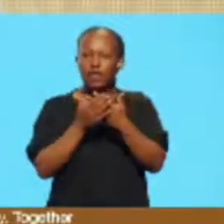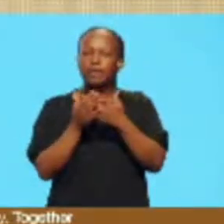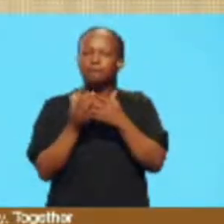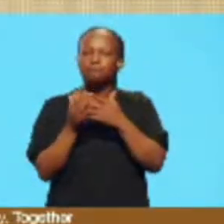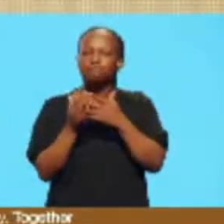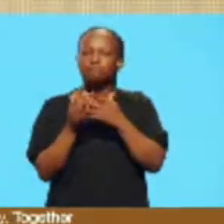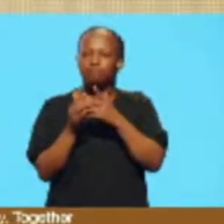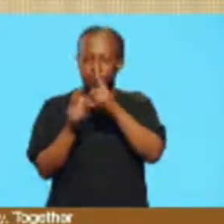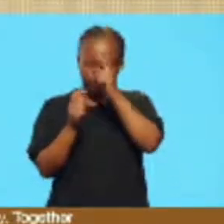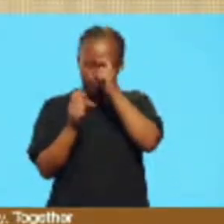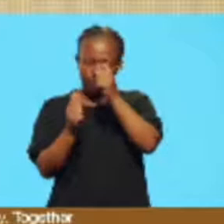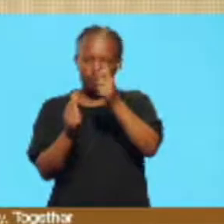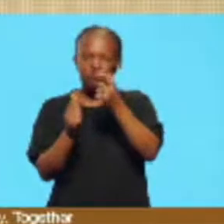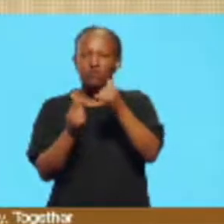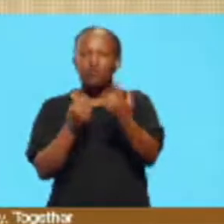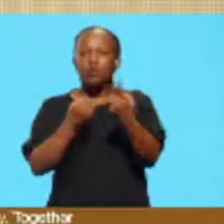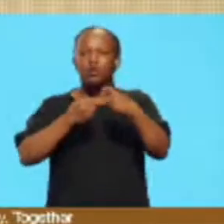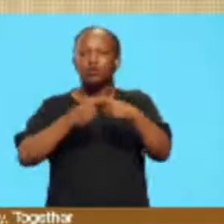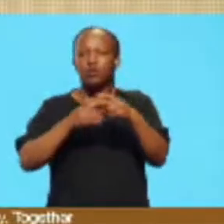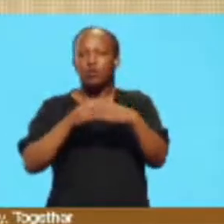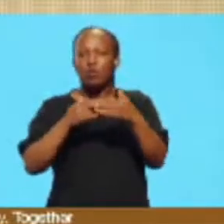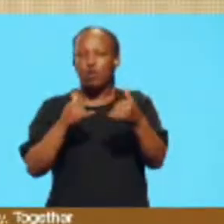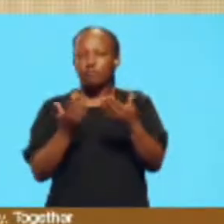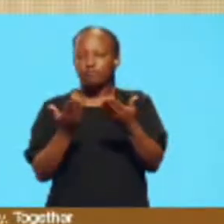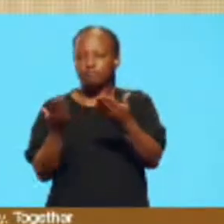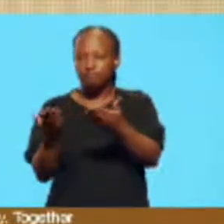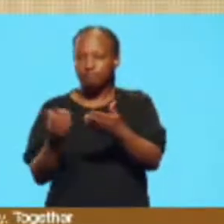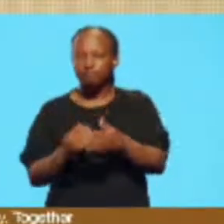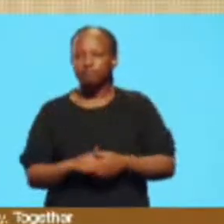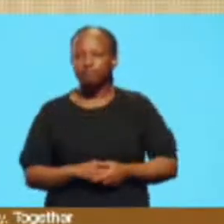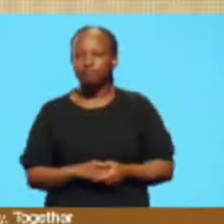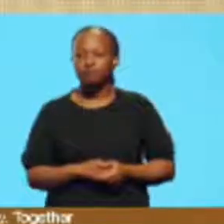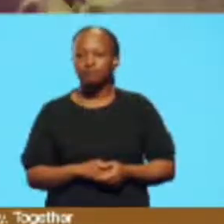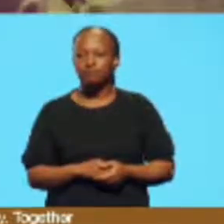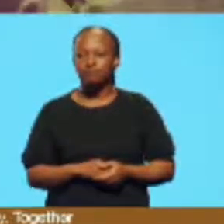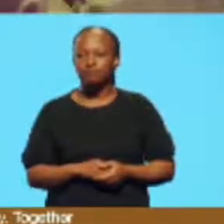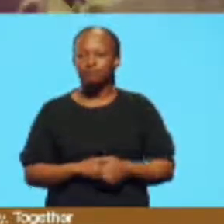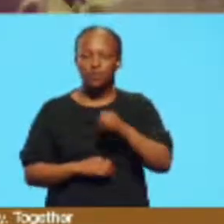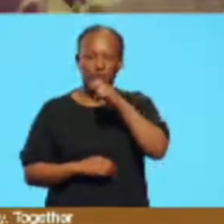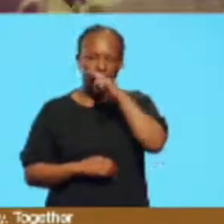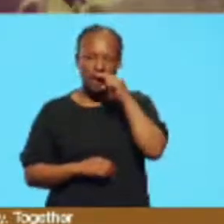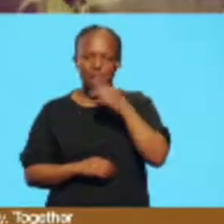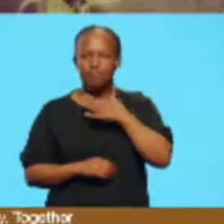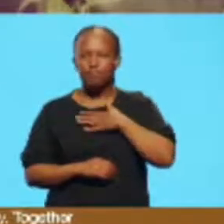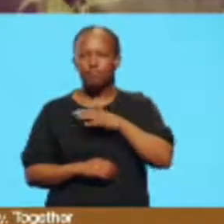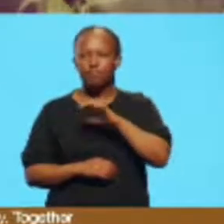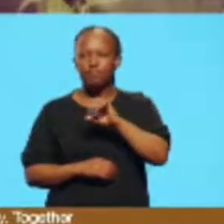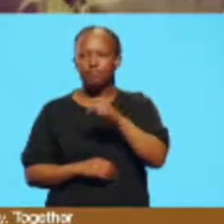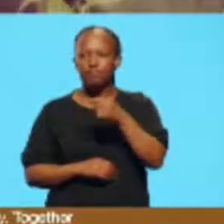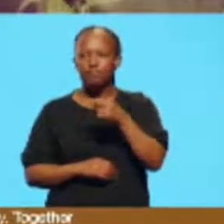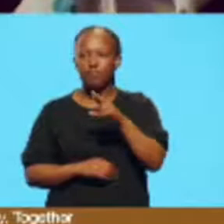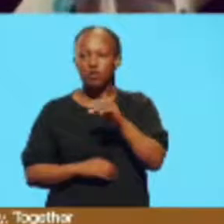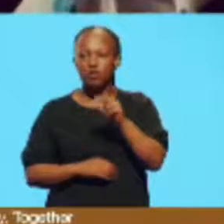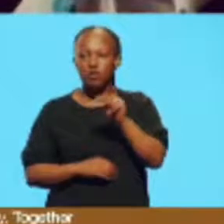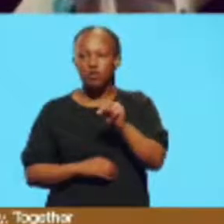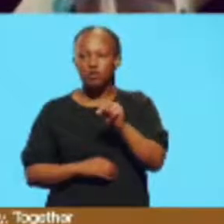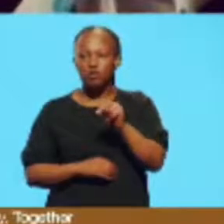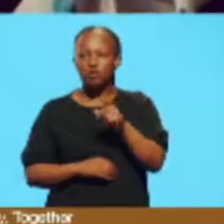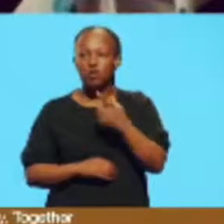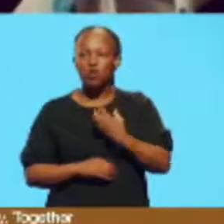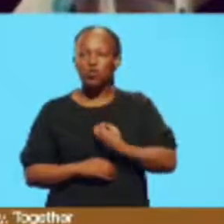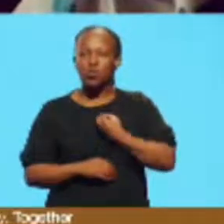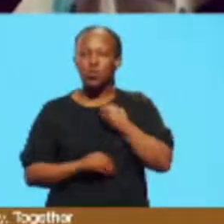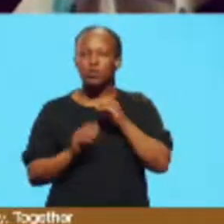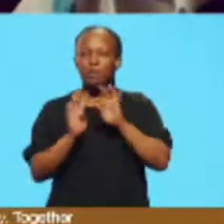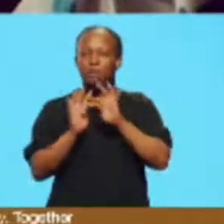those who are joining us virtually. Over to you, ma'am. Okay. My name is Sharon Mukhale. I'm one of the youth panelists attending